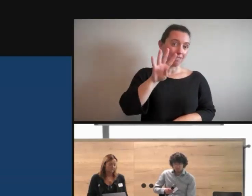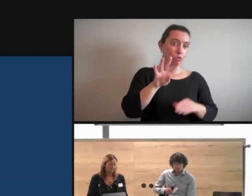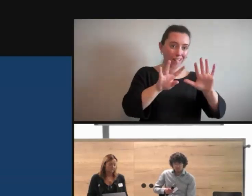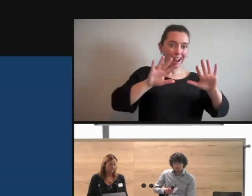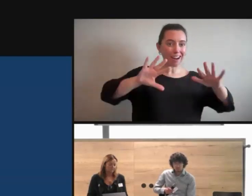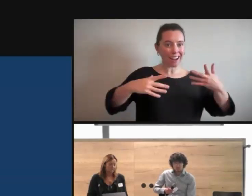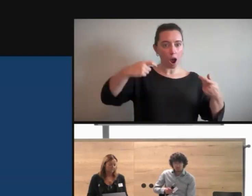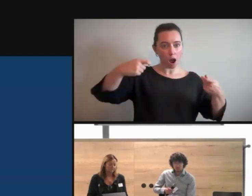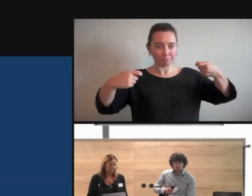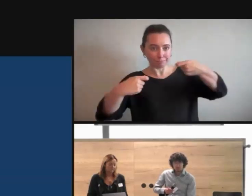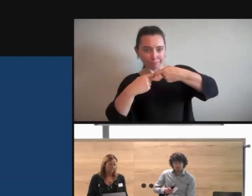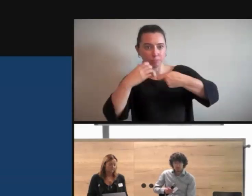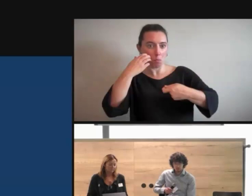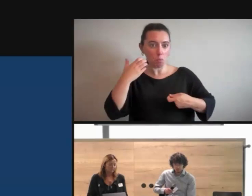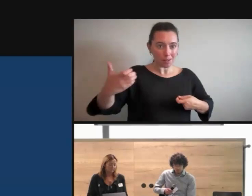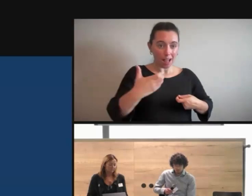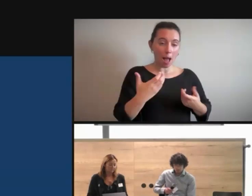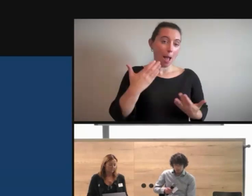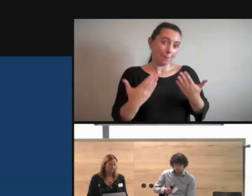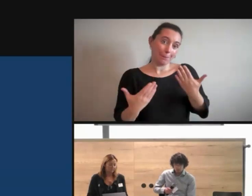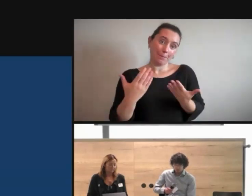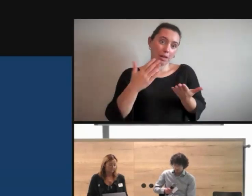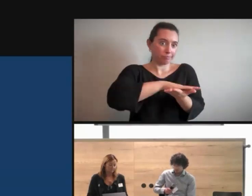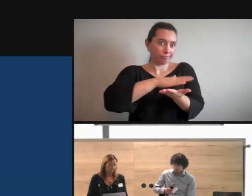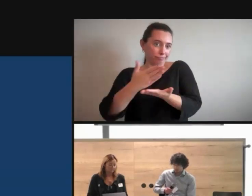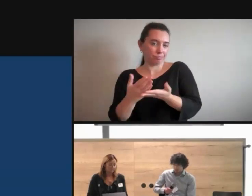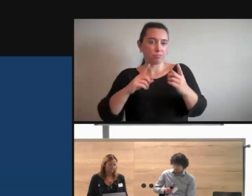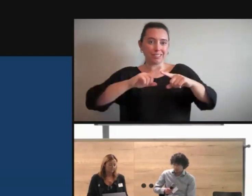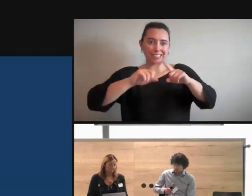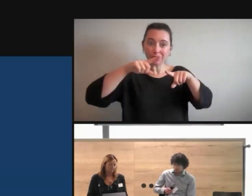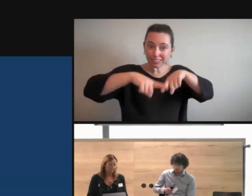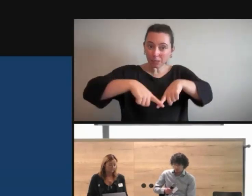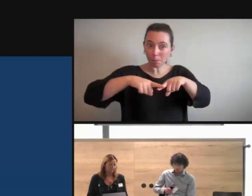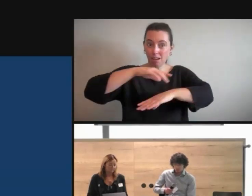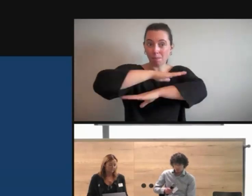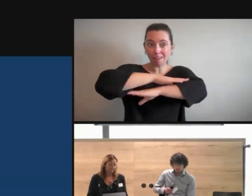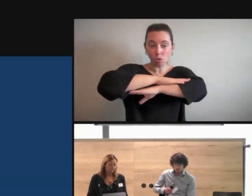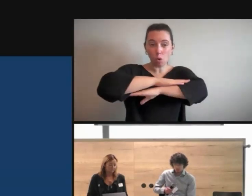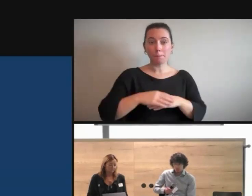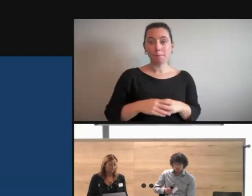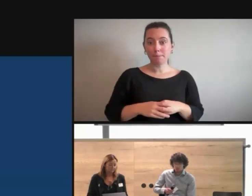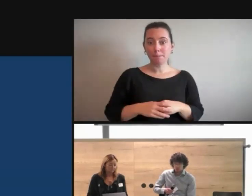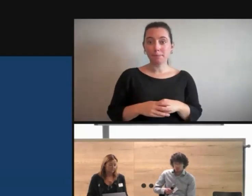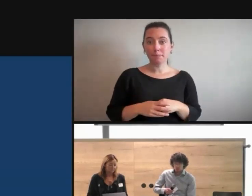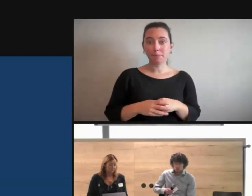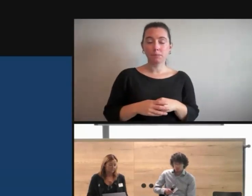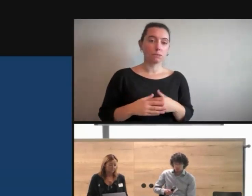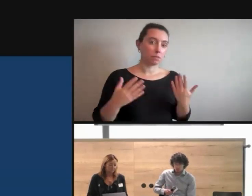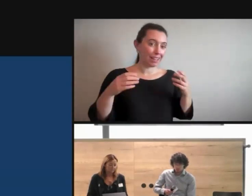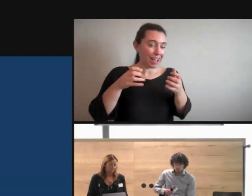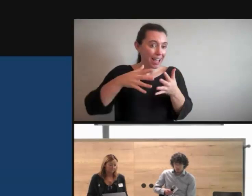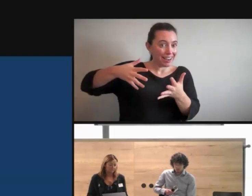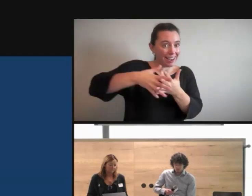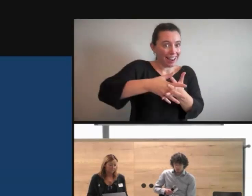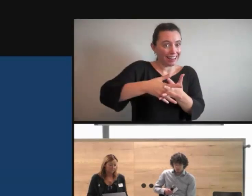sometimes interpreting them differently for different platforms. Success criteria can be applied to native mobile apps in the spirit